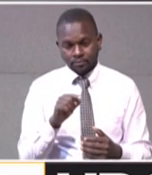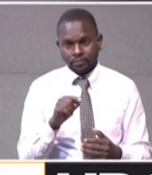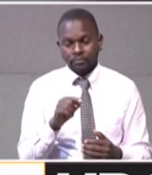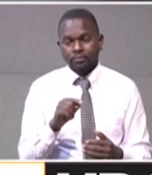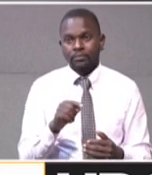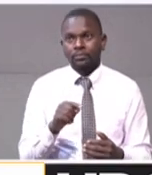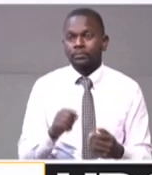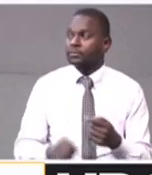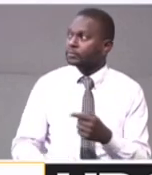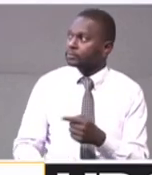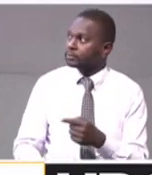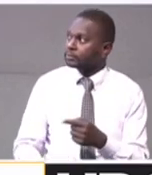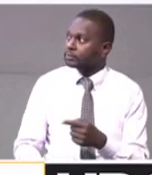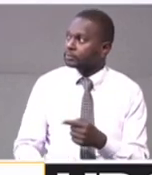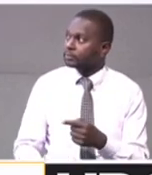So